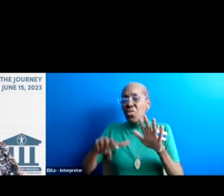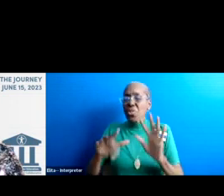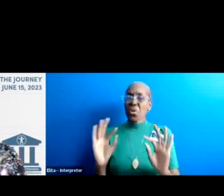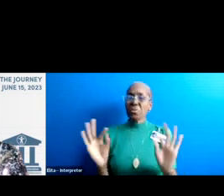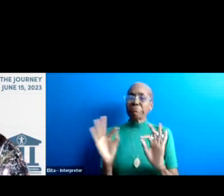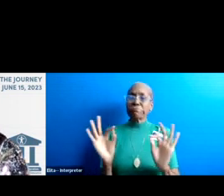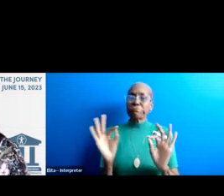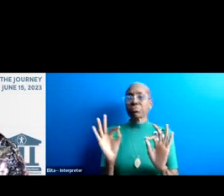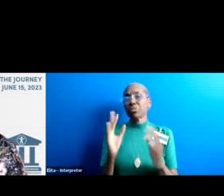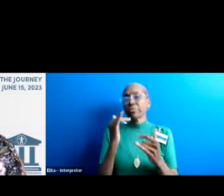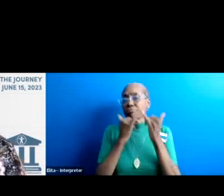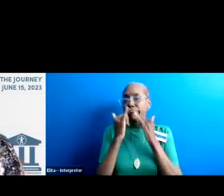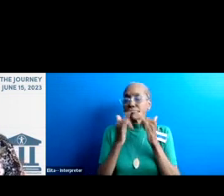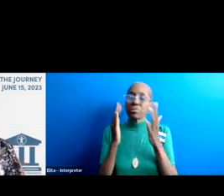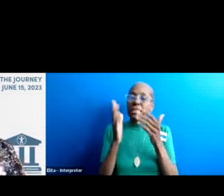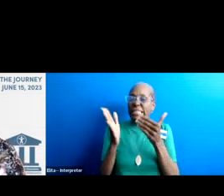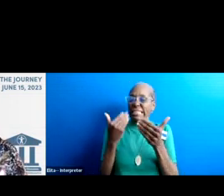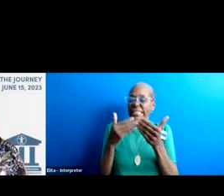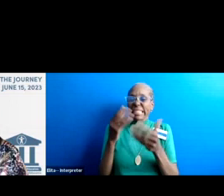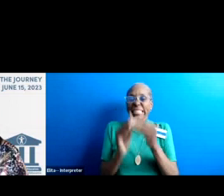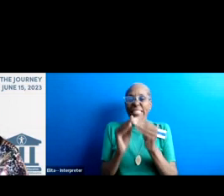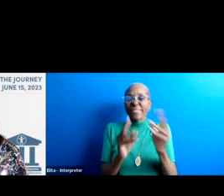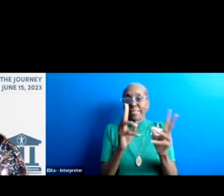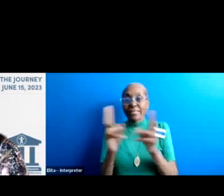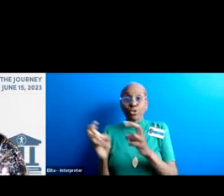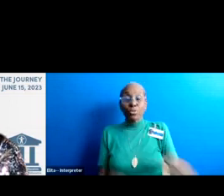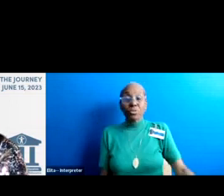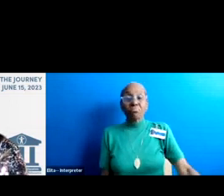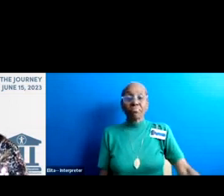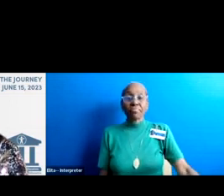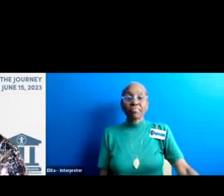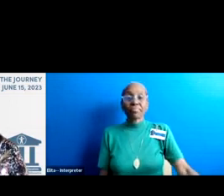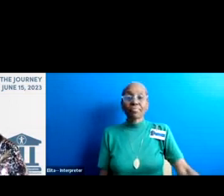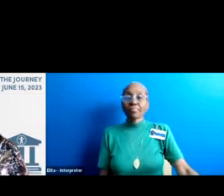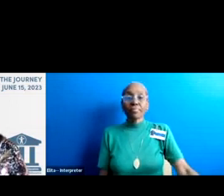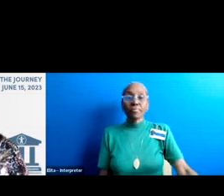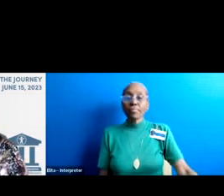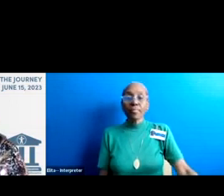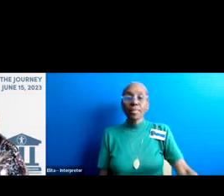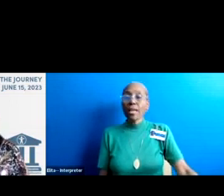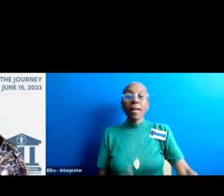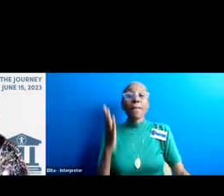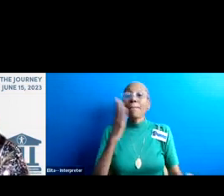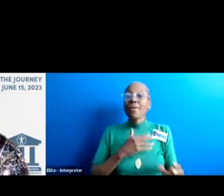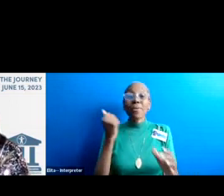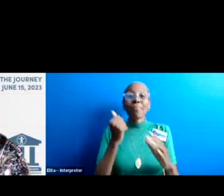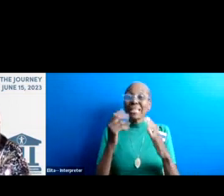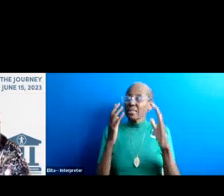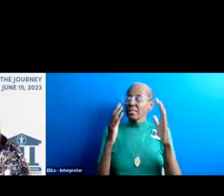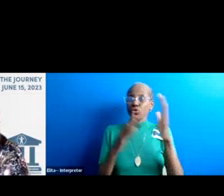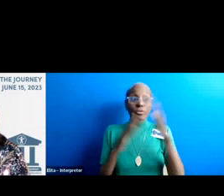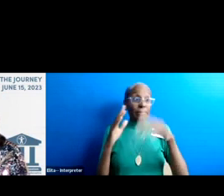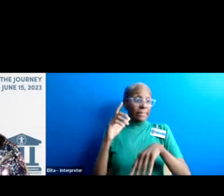low-hanging fruit, quick to fix type issues. But even on their best day, an